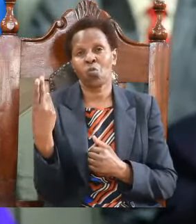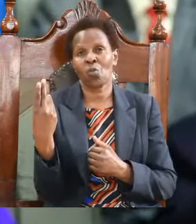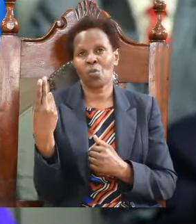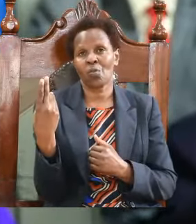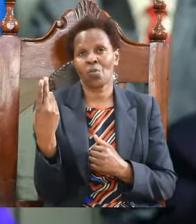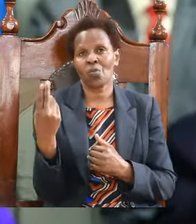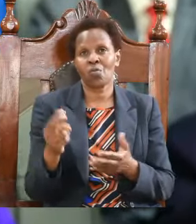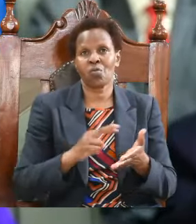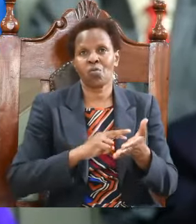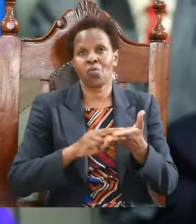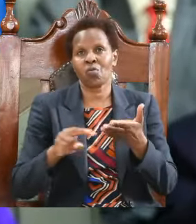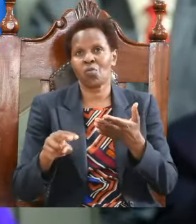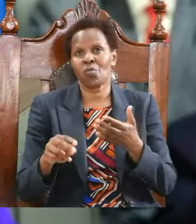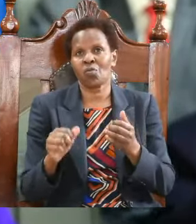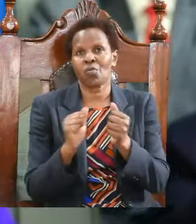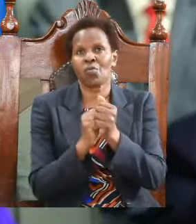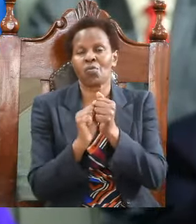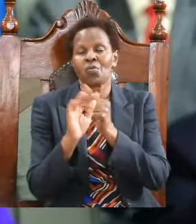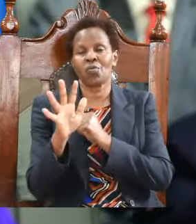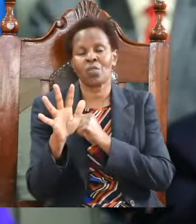24 and verses 15.